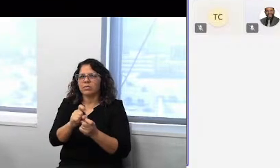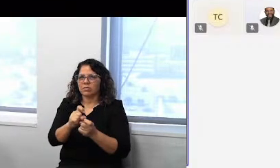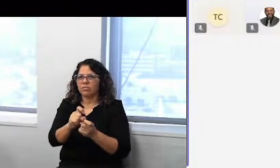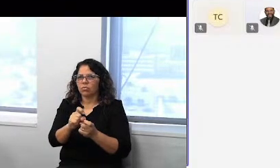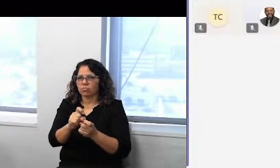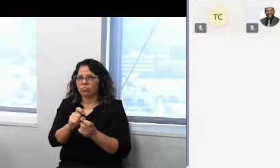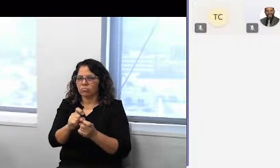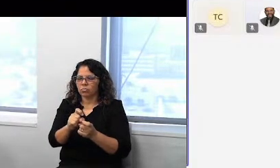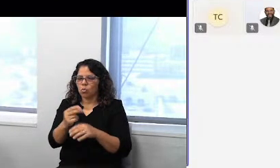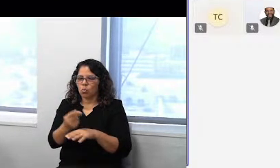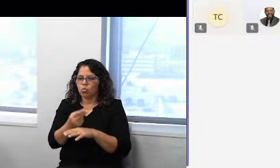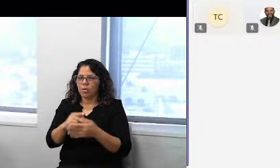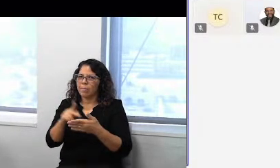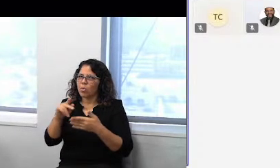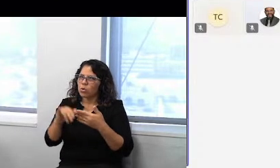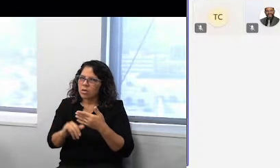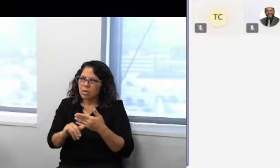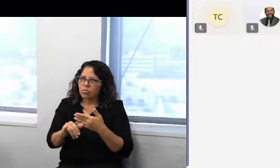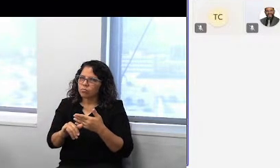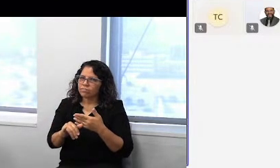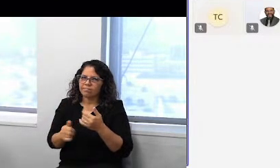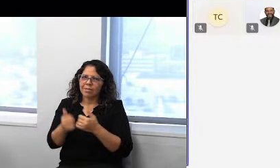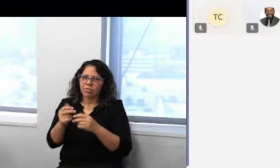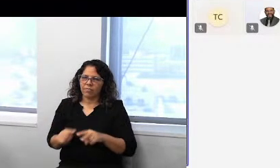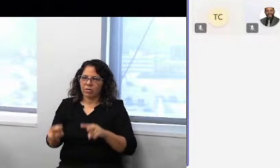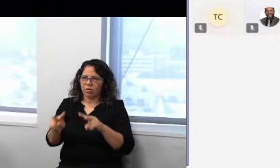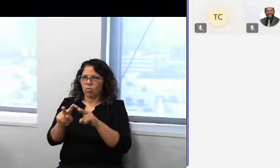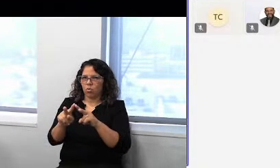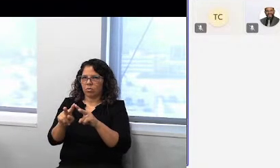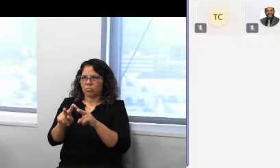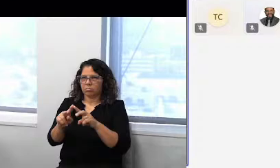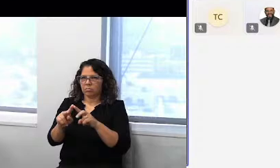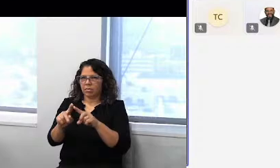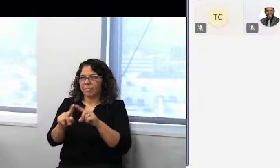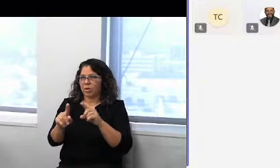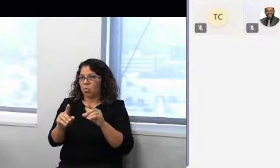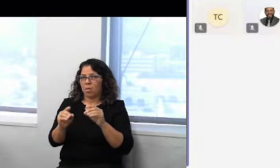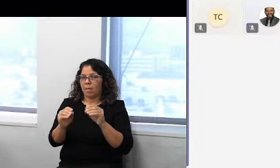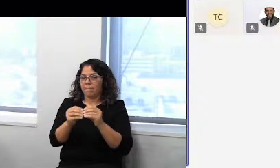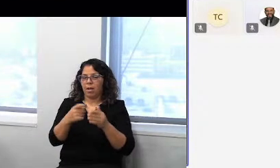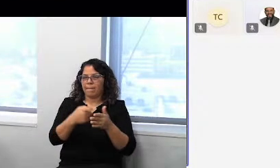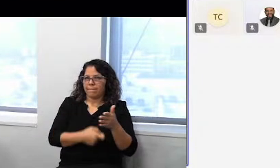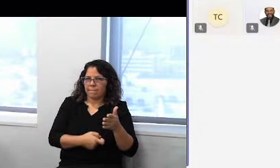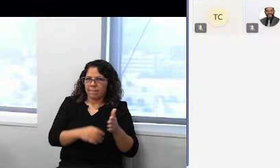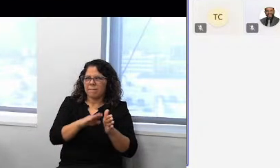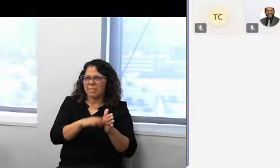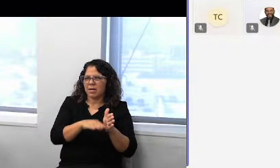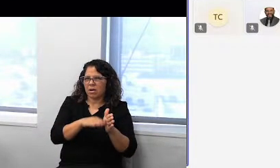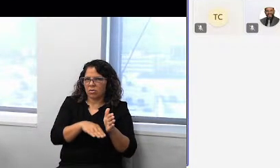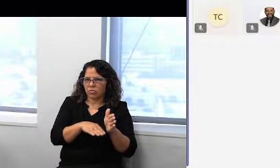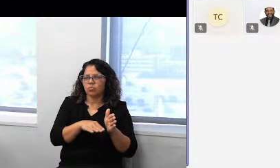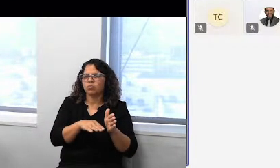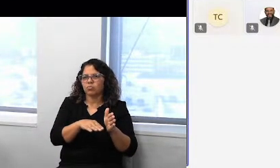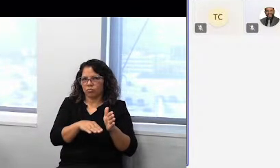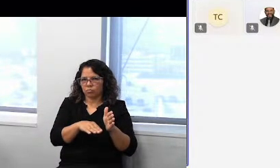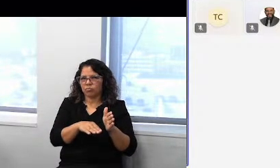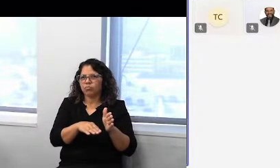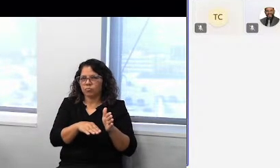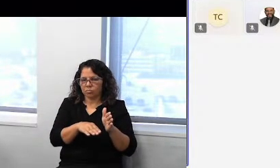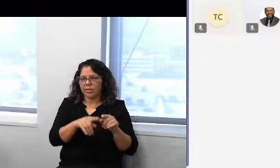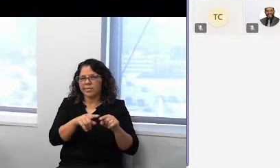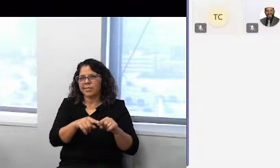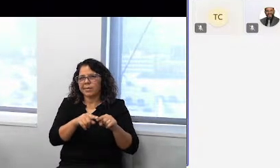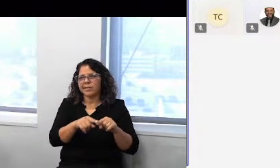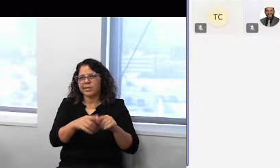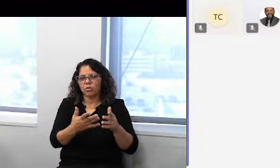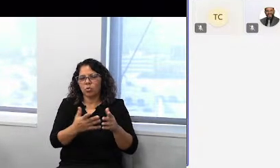project at the least cost for the scenarios input that you put in. Our input into the process